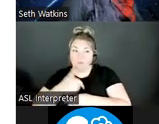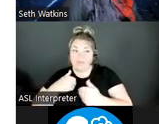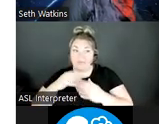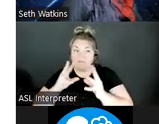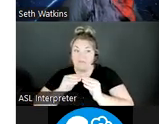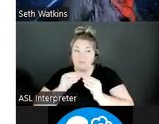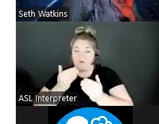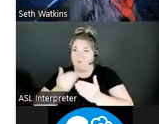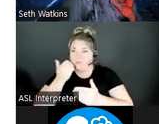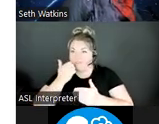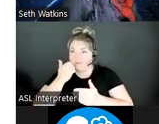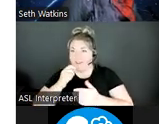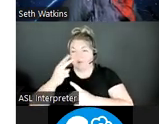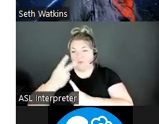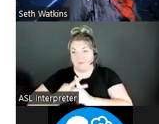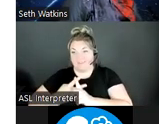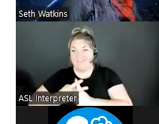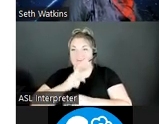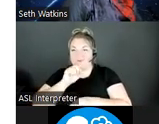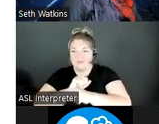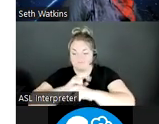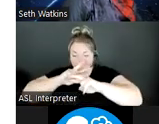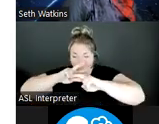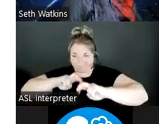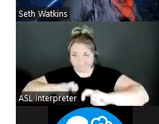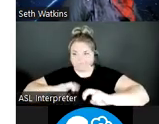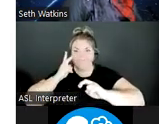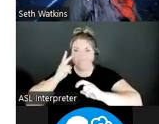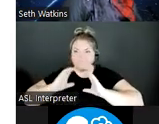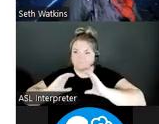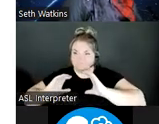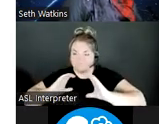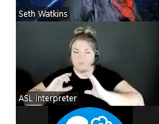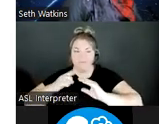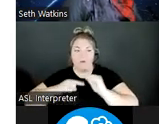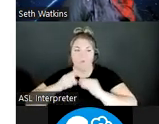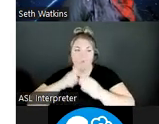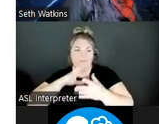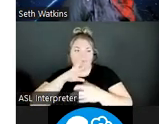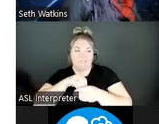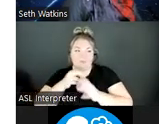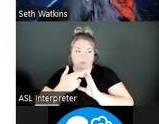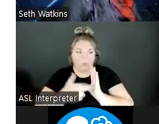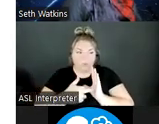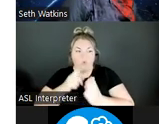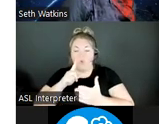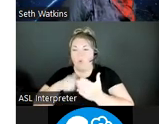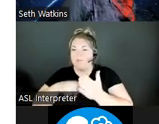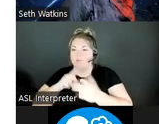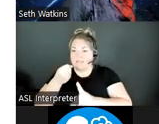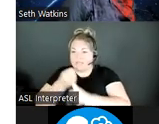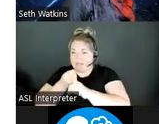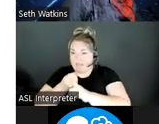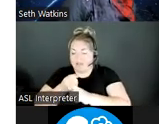months to really get a chance to dig in and have conversations about what's in the rules, what's the impact going to